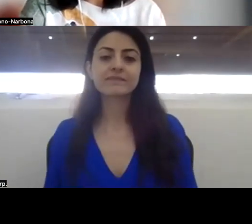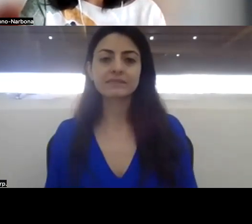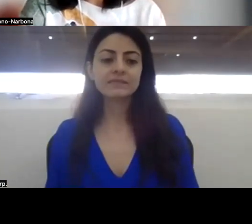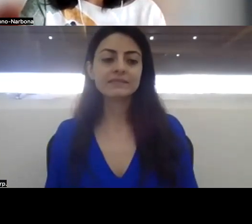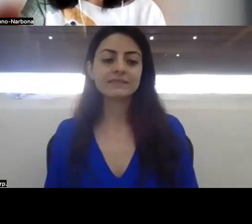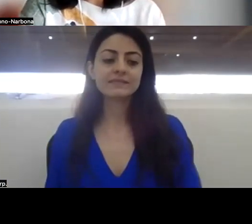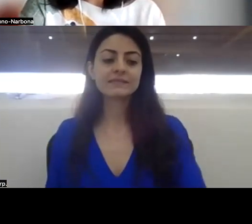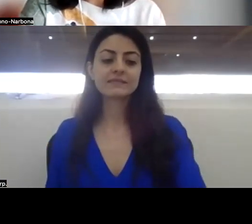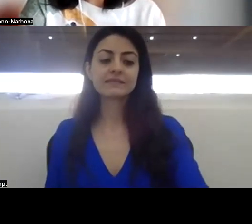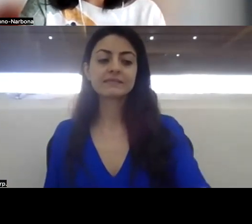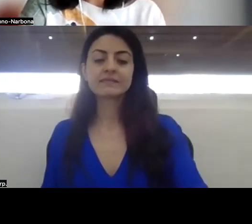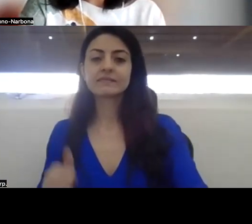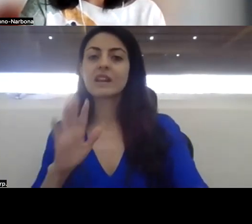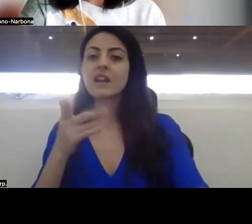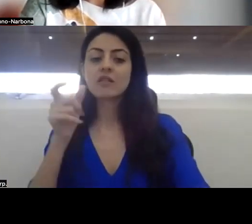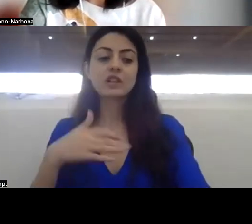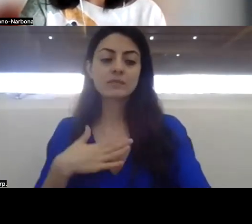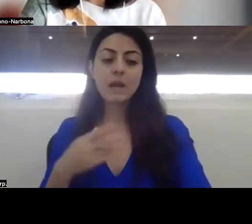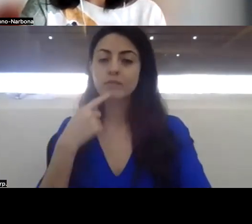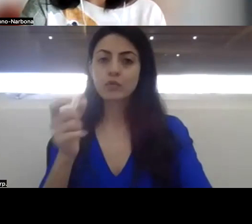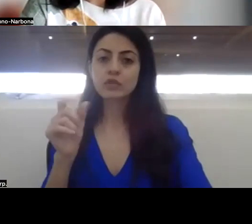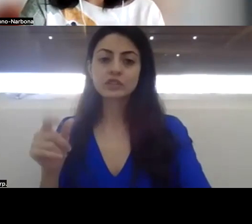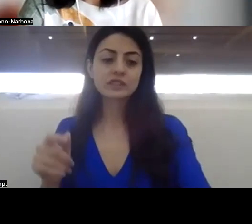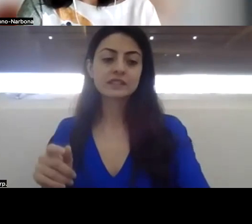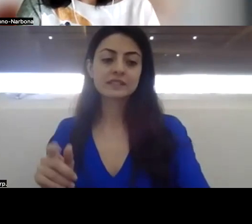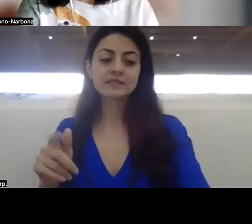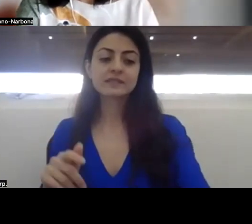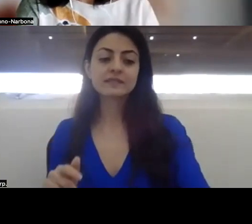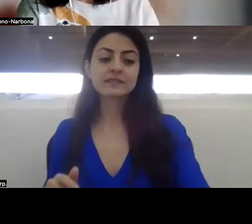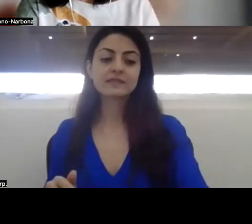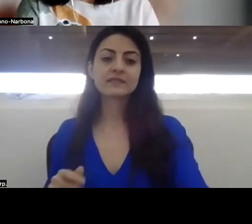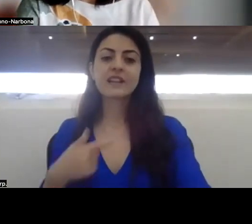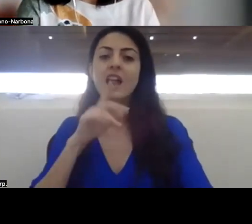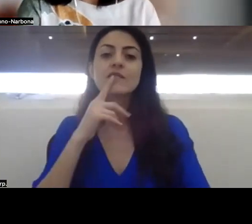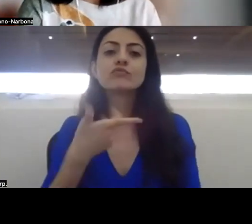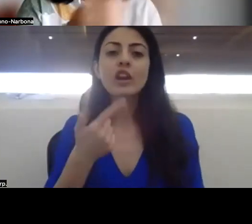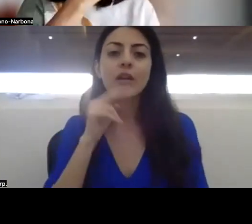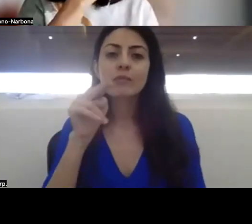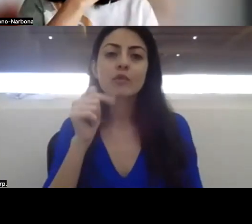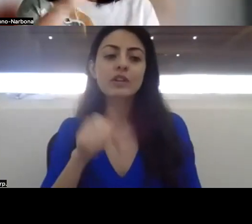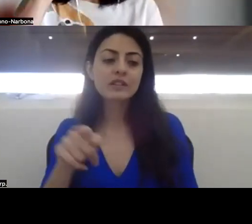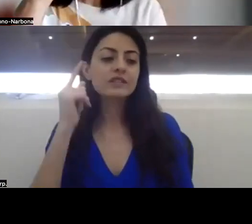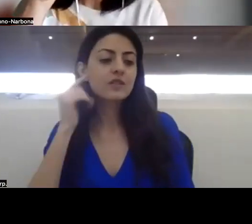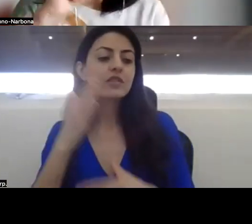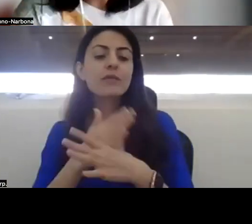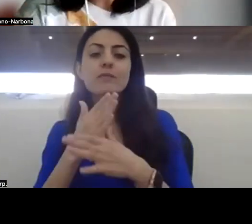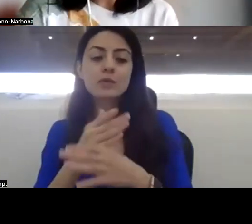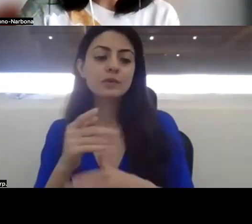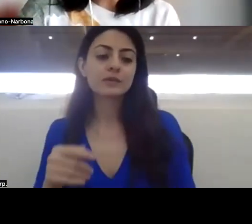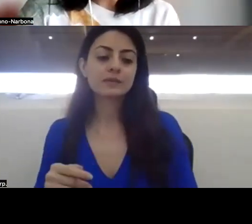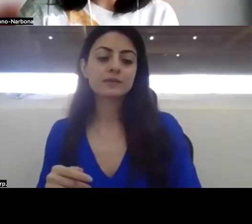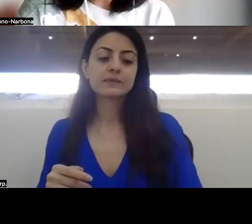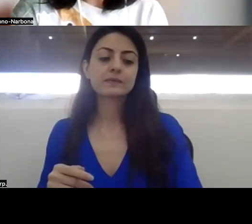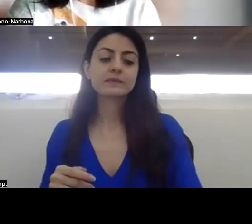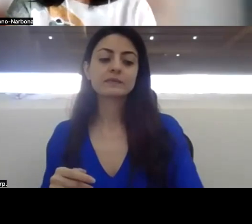Farah, please go ahead if you have anything to say. Yeah, I was just trying to tell you that you were muted, but Oh, I'm happy okay, to yeah. come in. I'm happy to come in actually